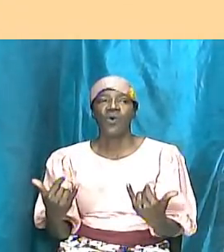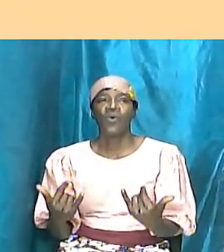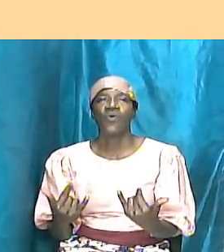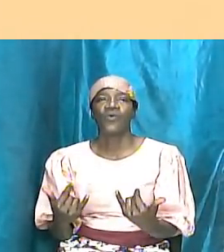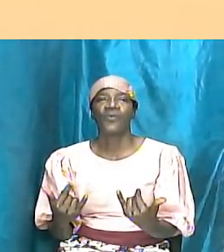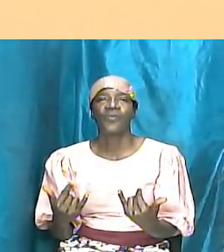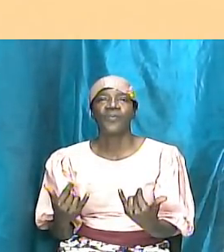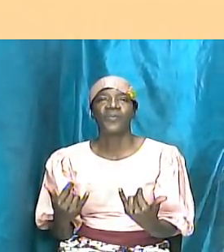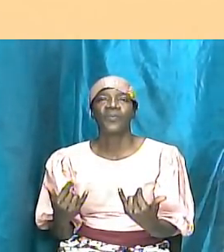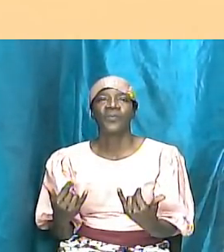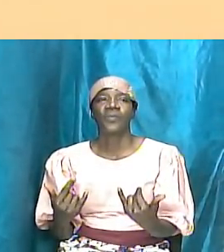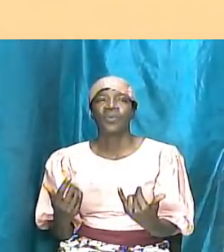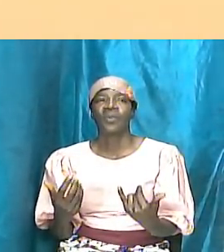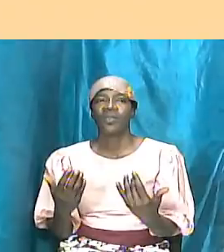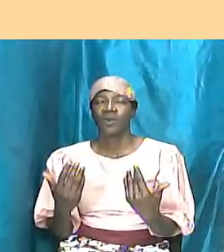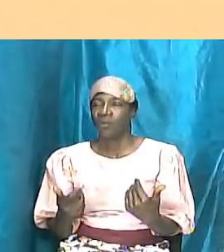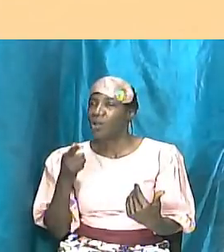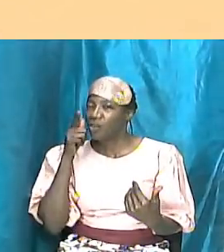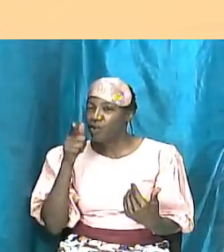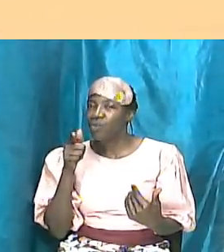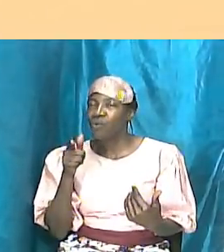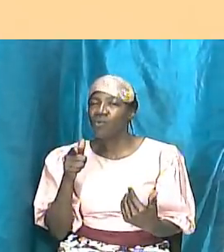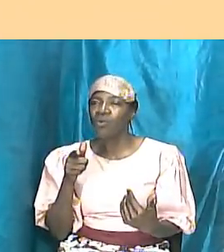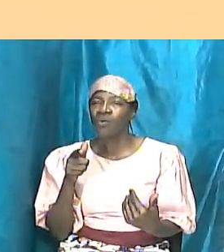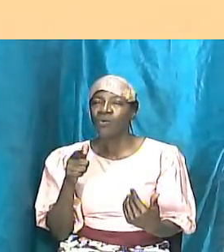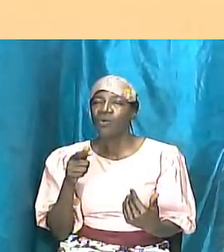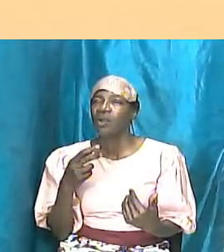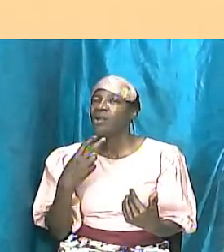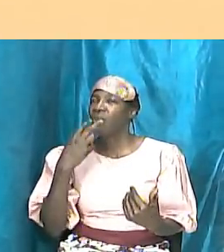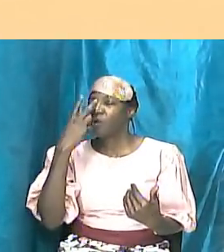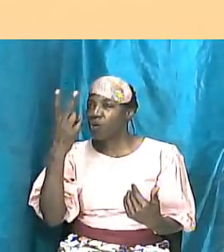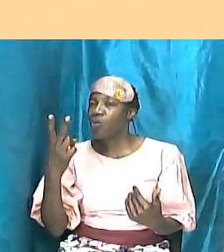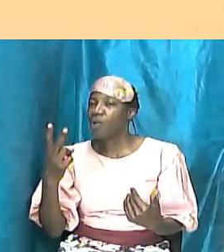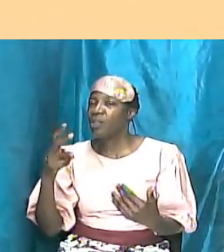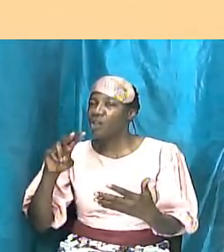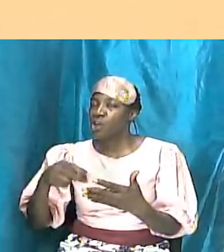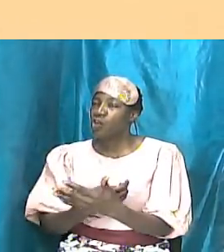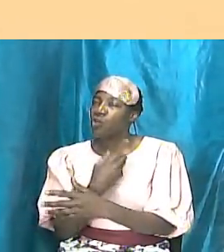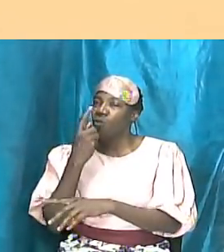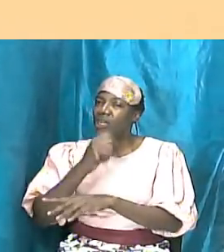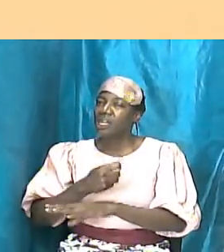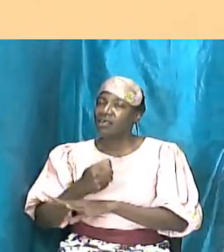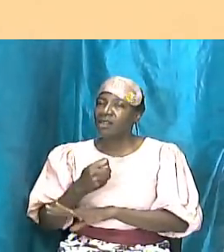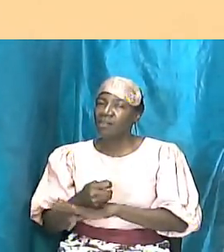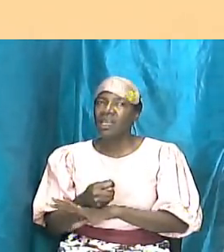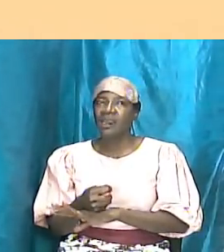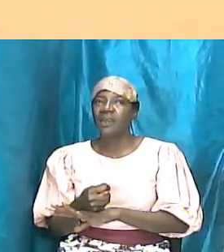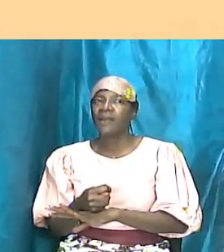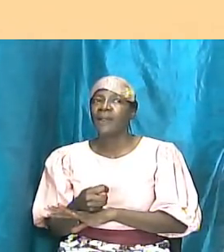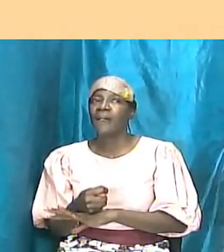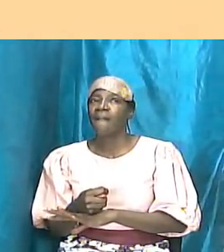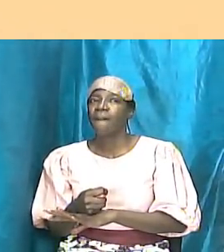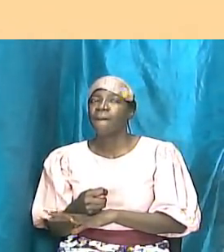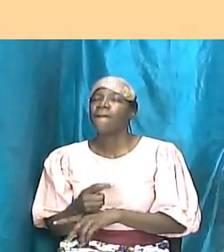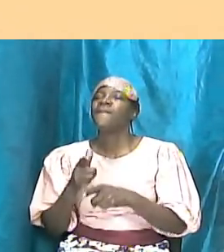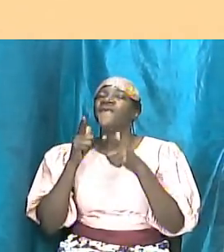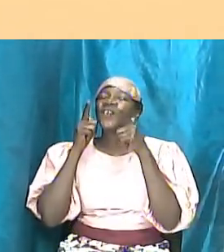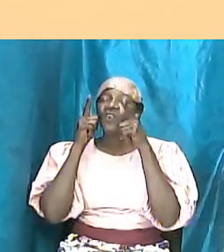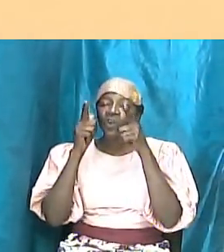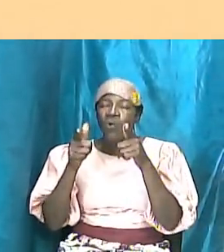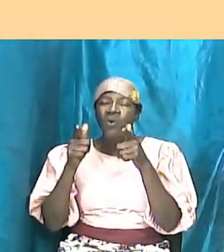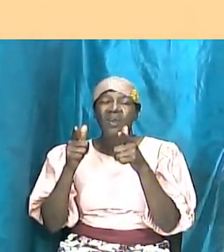us to tie up this and jump over into the New Testament with me as we look upon the